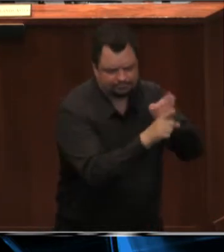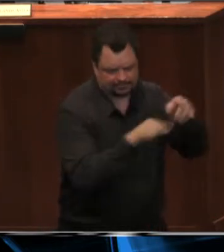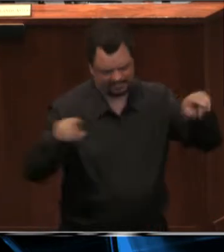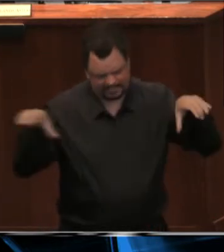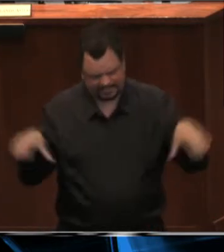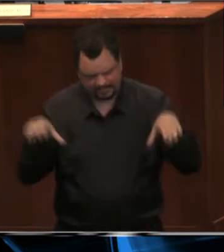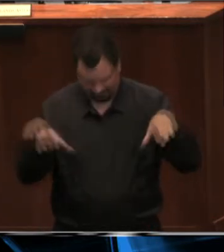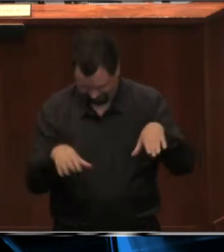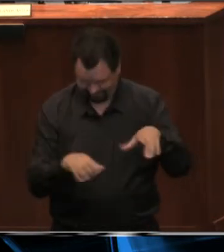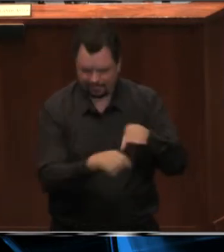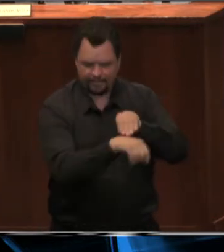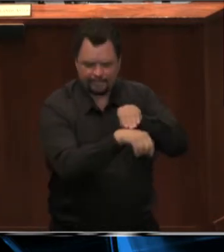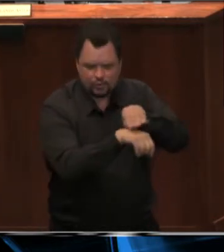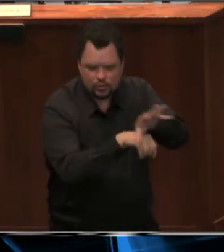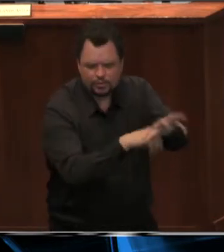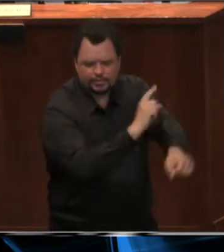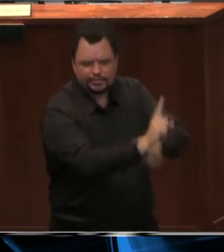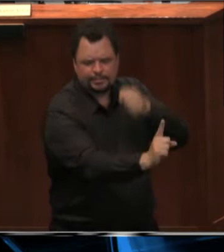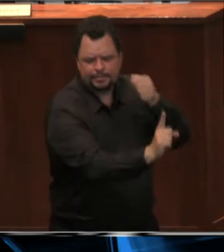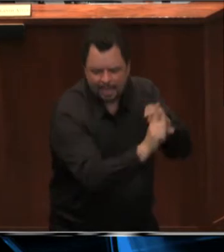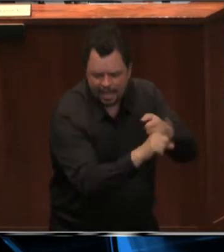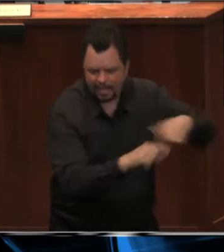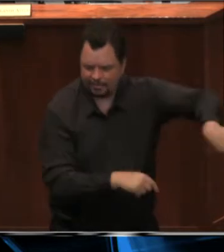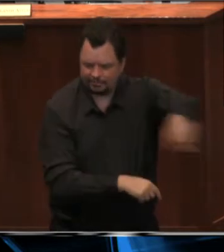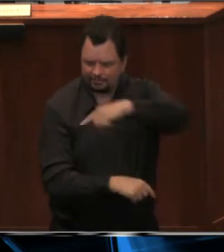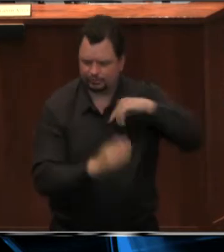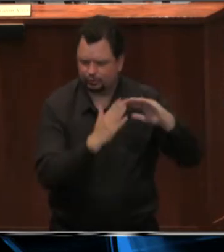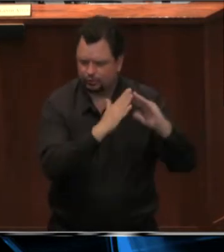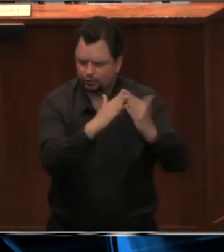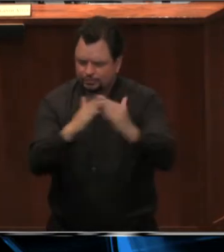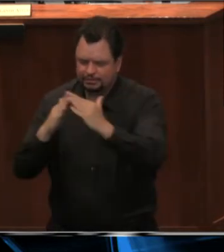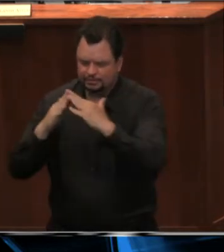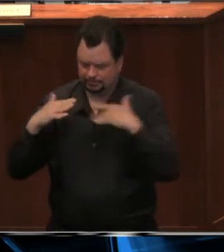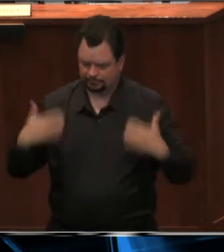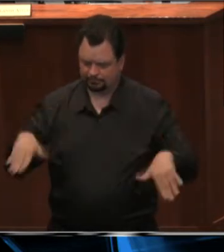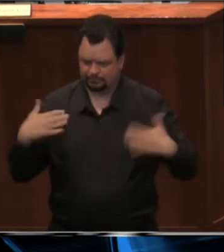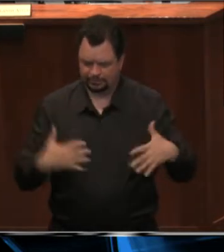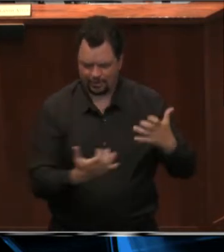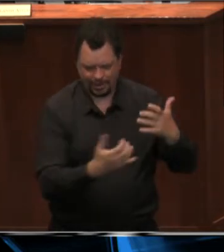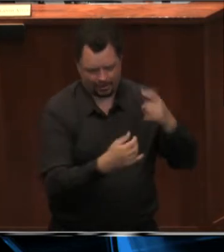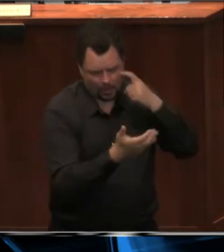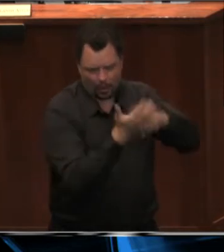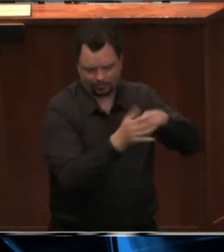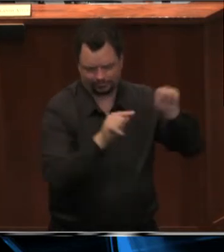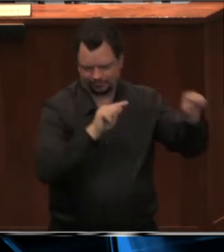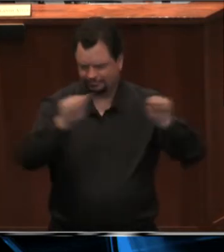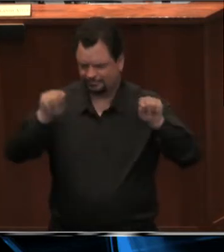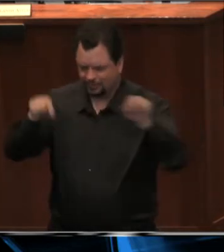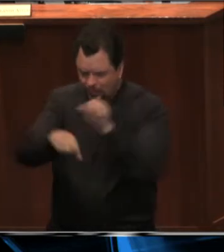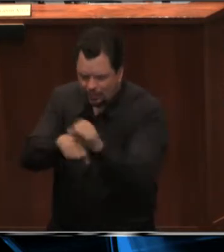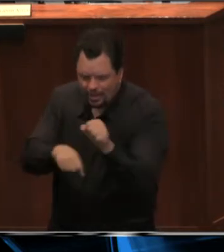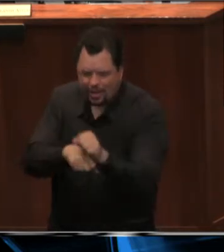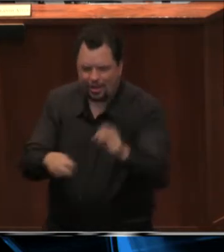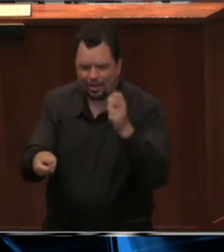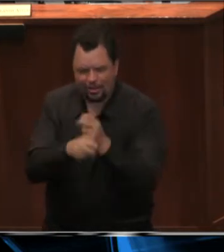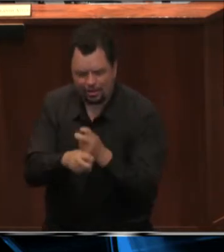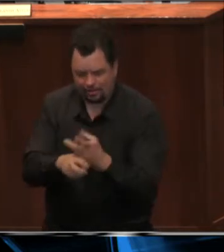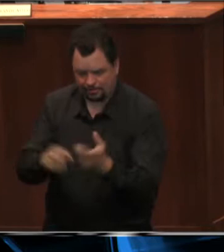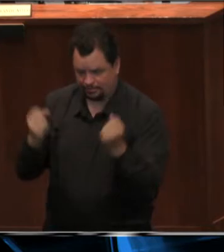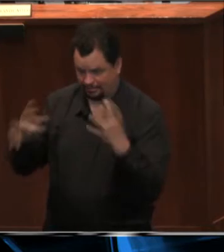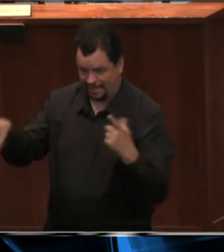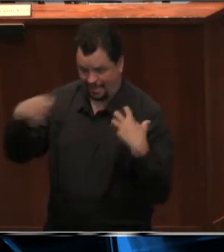community, and tremendous work really from all of our health partners, nonprofit partners, and community members.